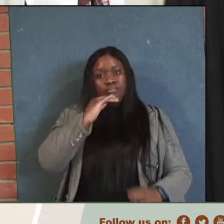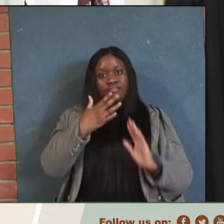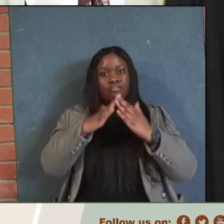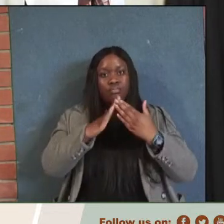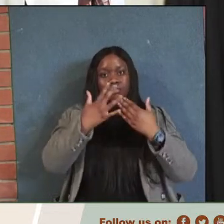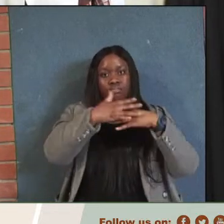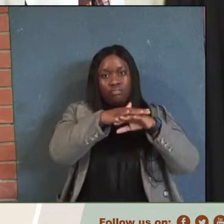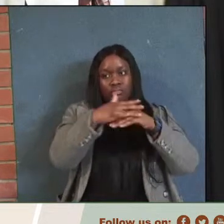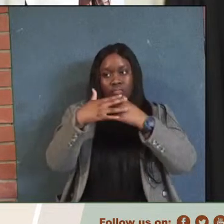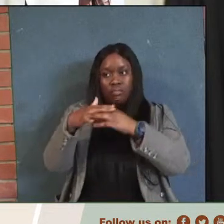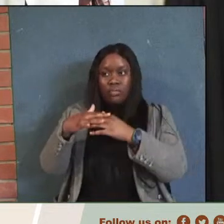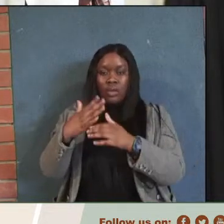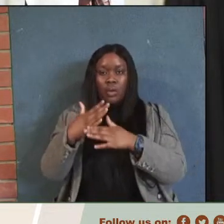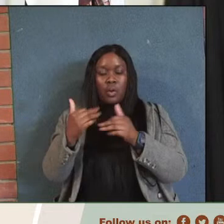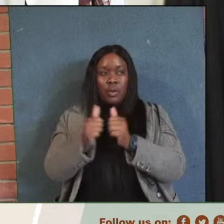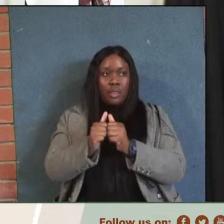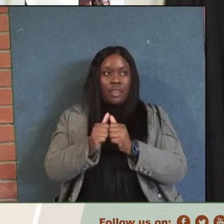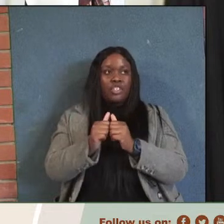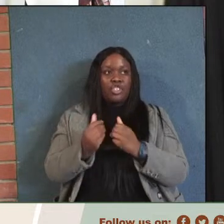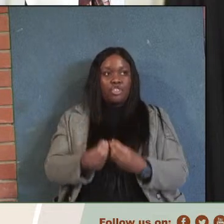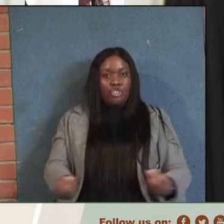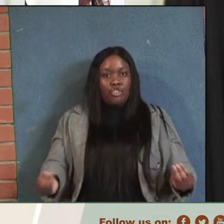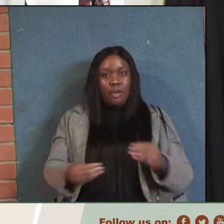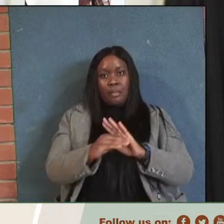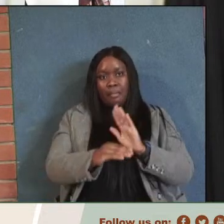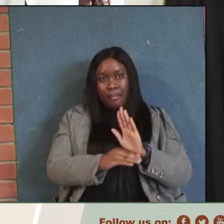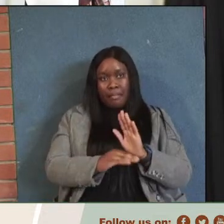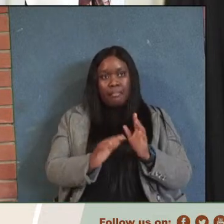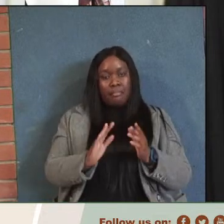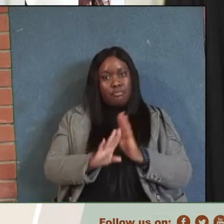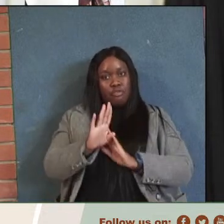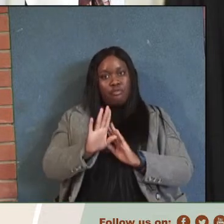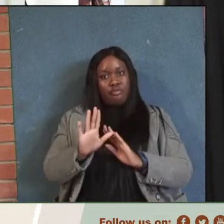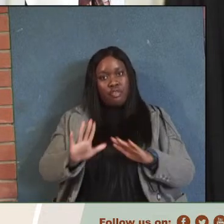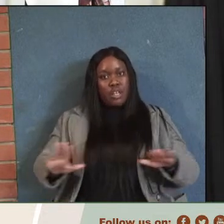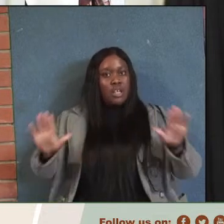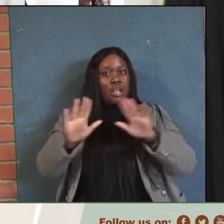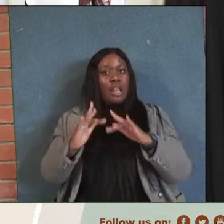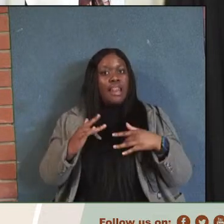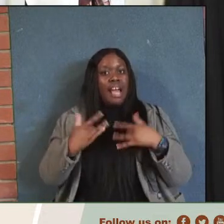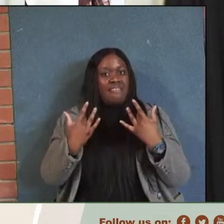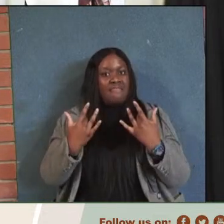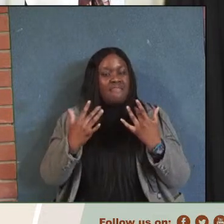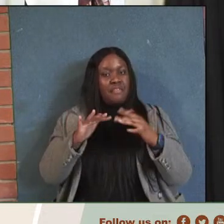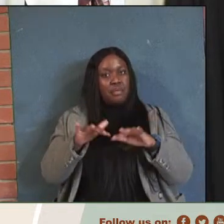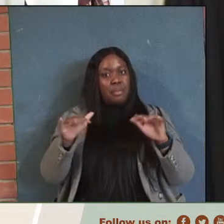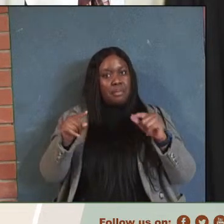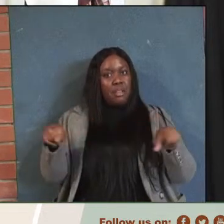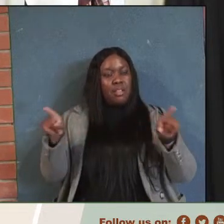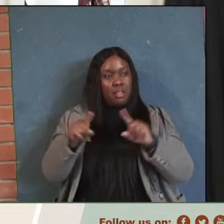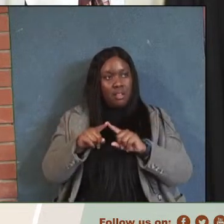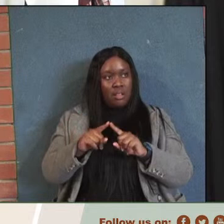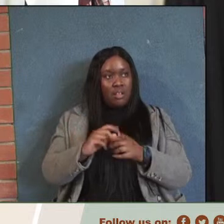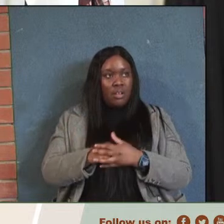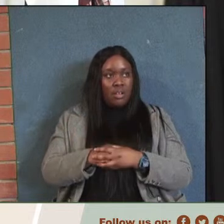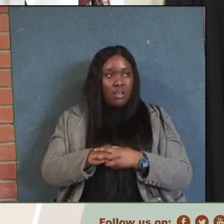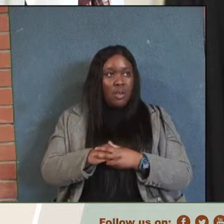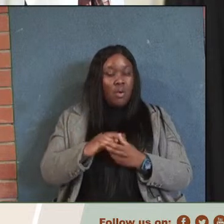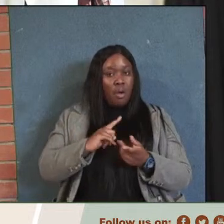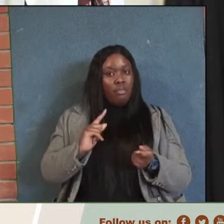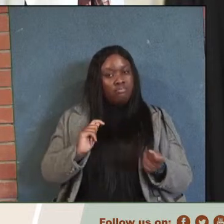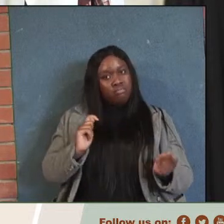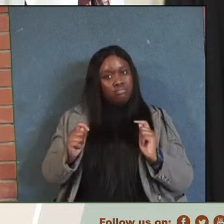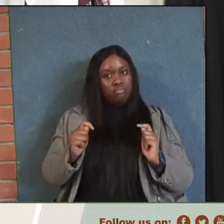work with children's programs aimed at improving the quality of the lives of our people through the legislative process, with a view to radically